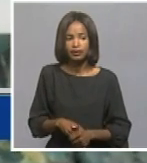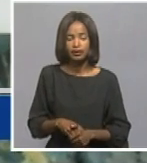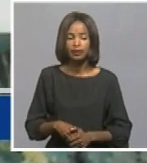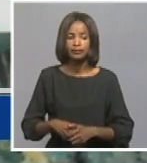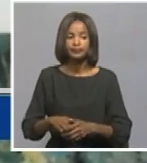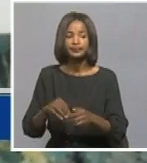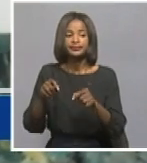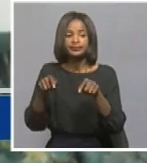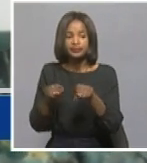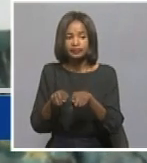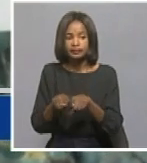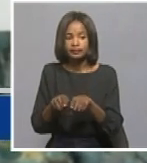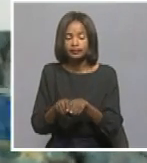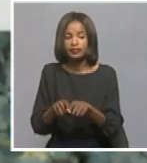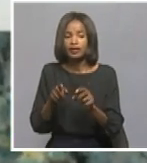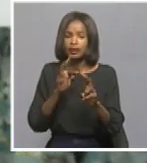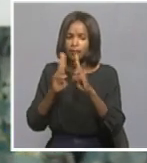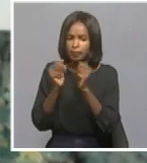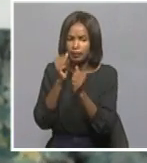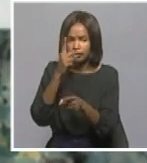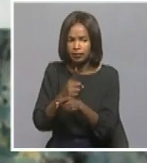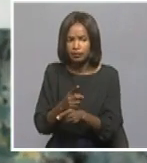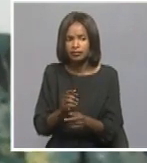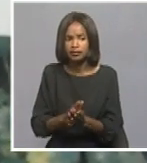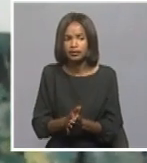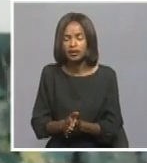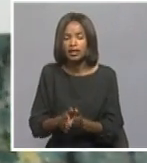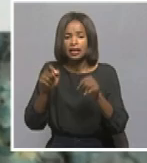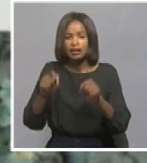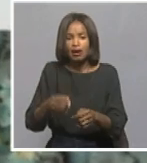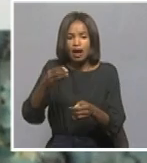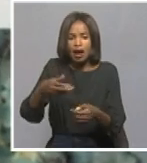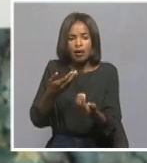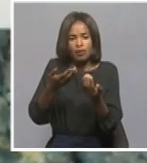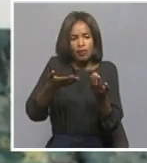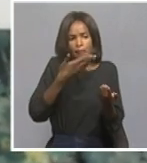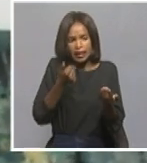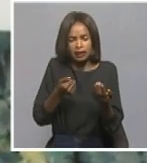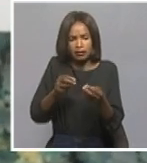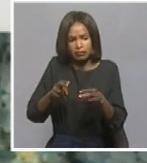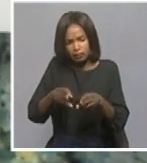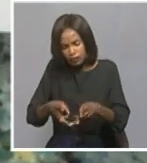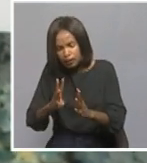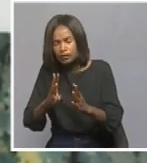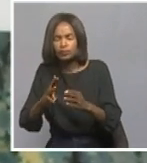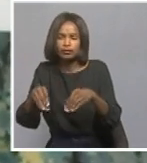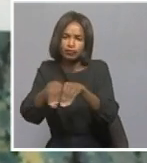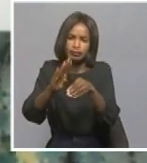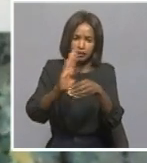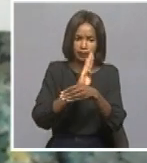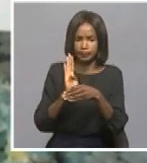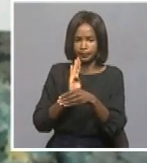Also to engage in terms of how we can actually reduce the cost of doing business. That is from issues of, you know,